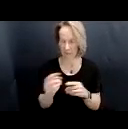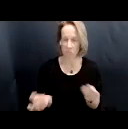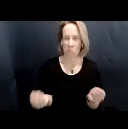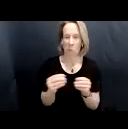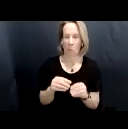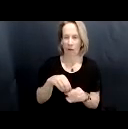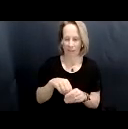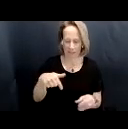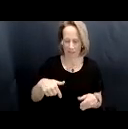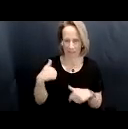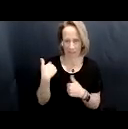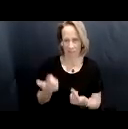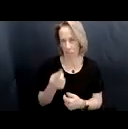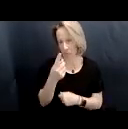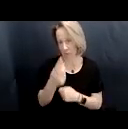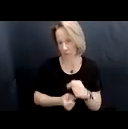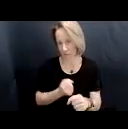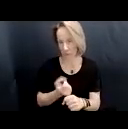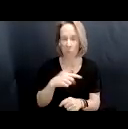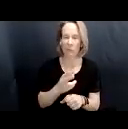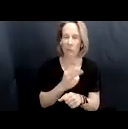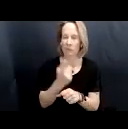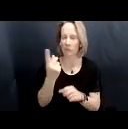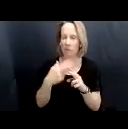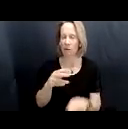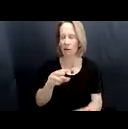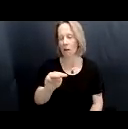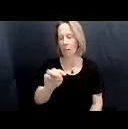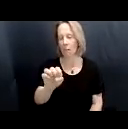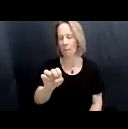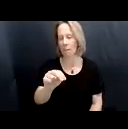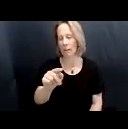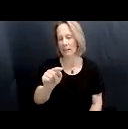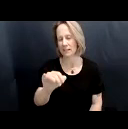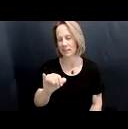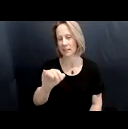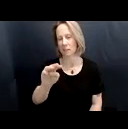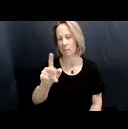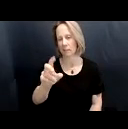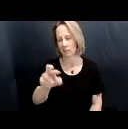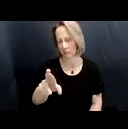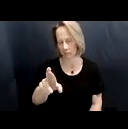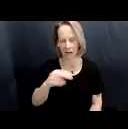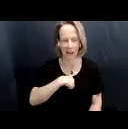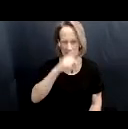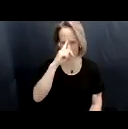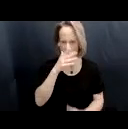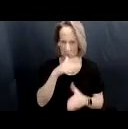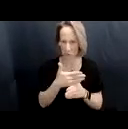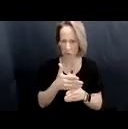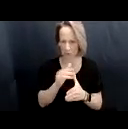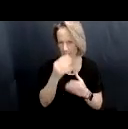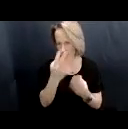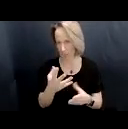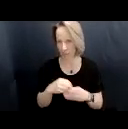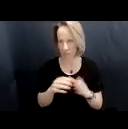space, we're going to be using a Mentimeter to get us started. So go ahead. I think we'll share this information in the chat as